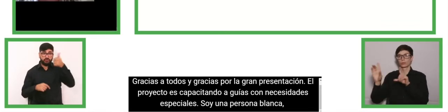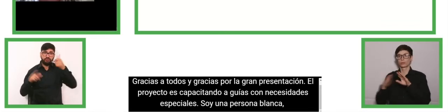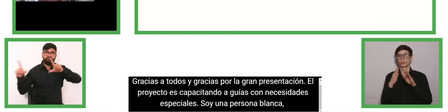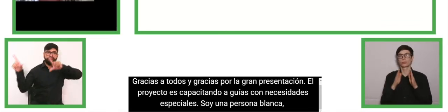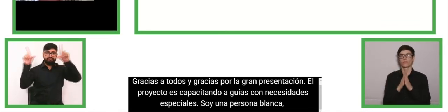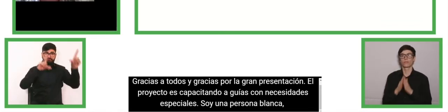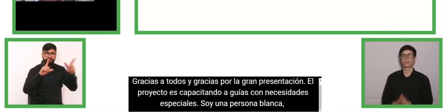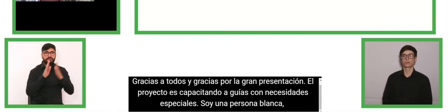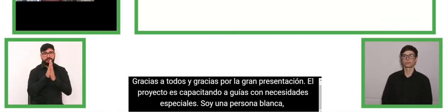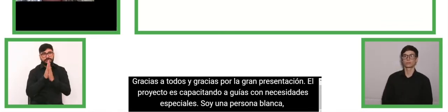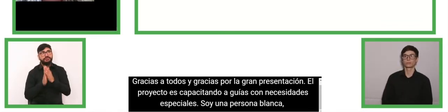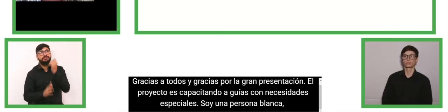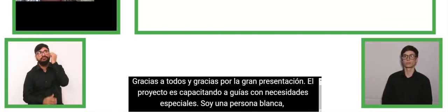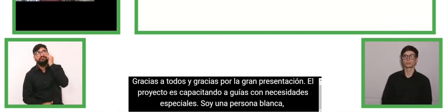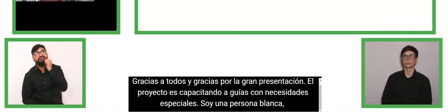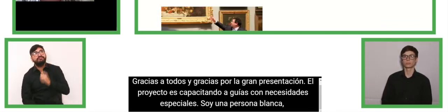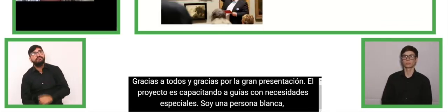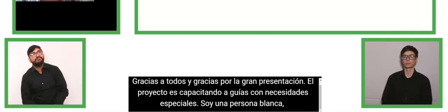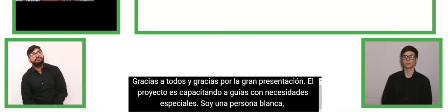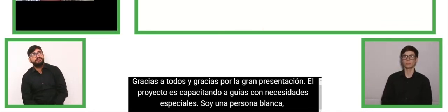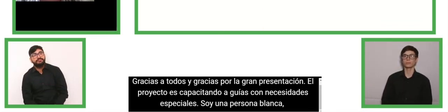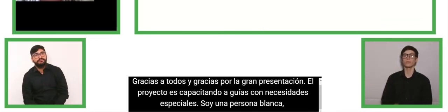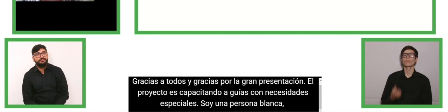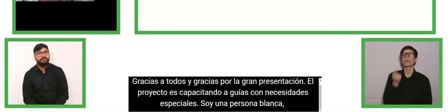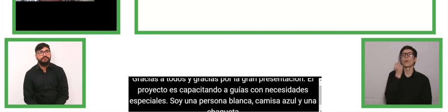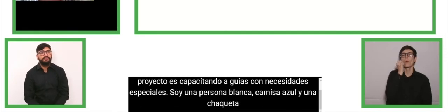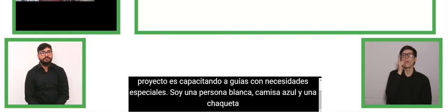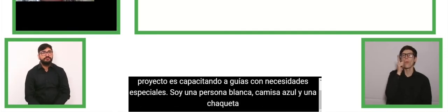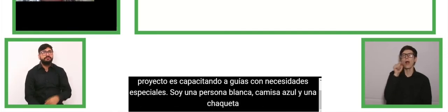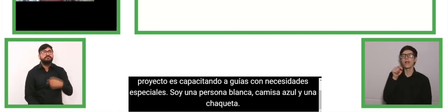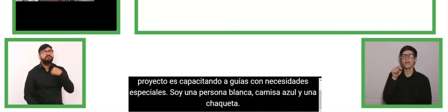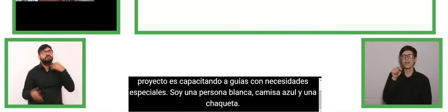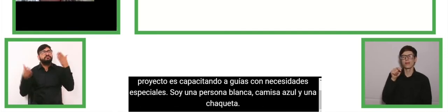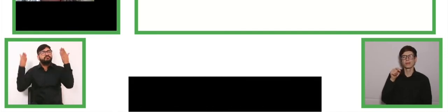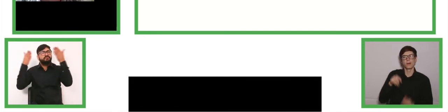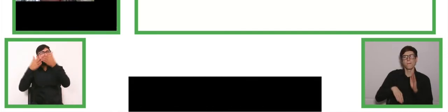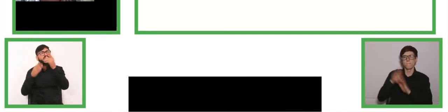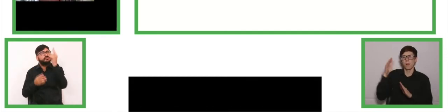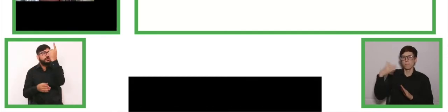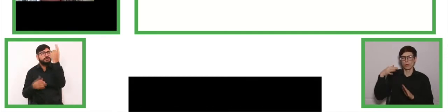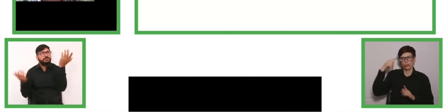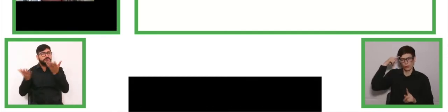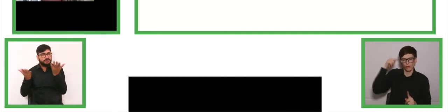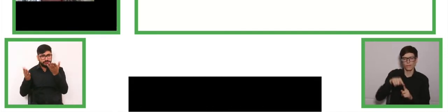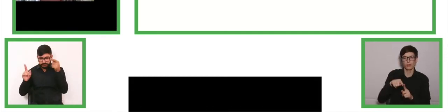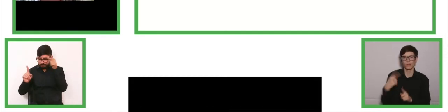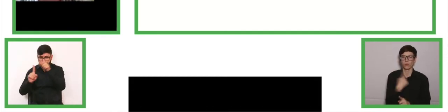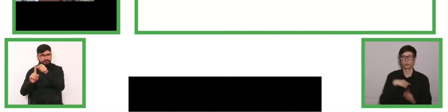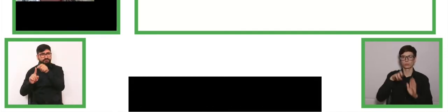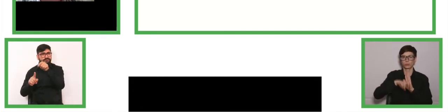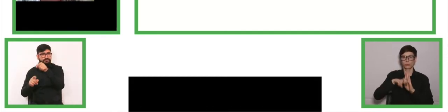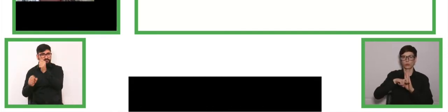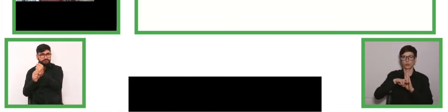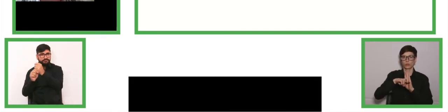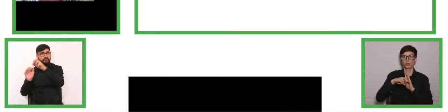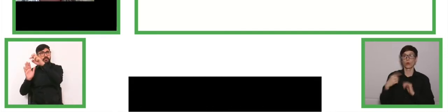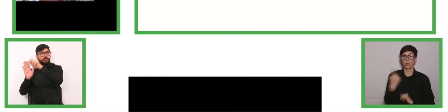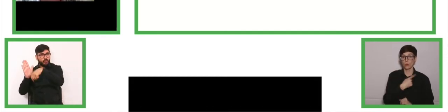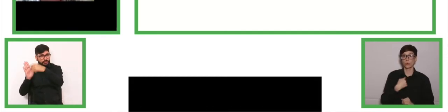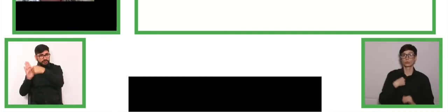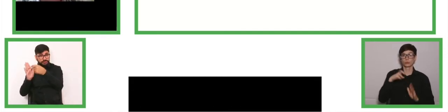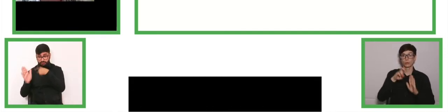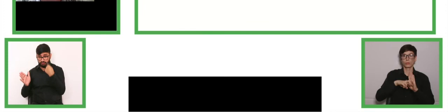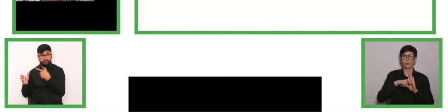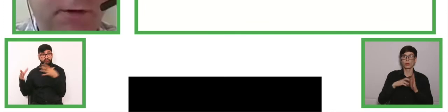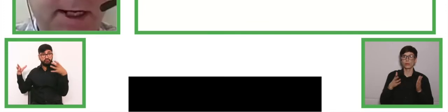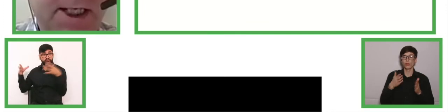Yeah, what is the essence of our project? We experienced that physical